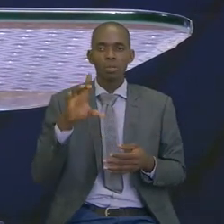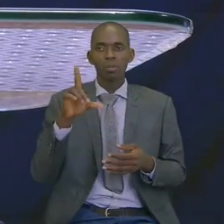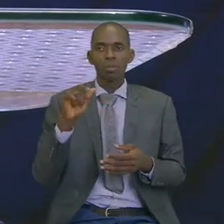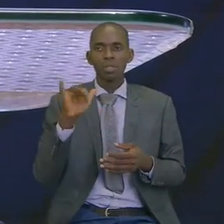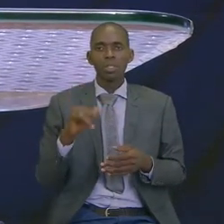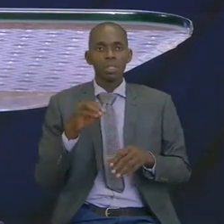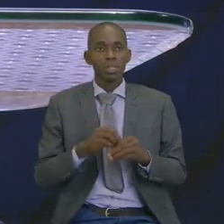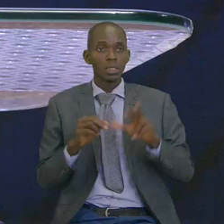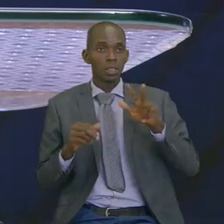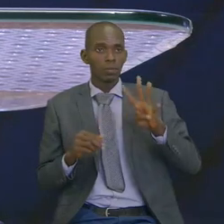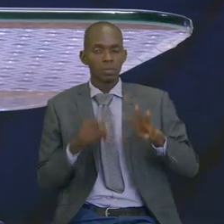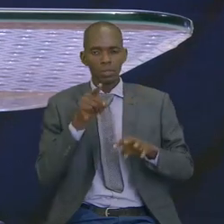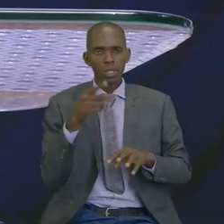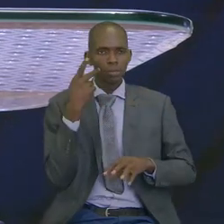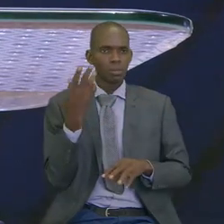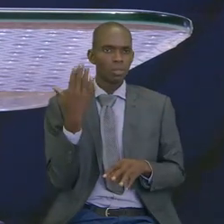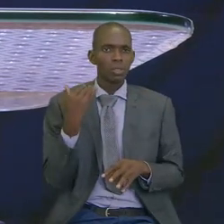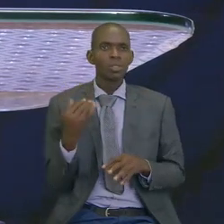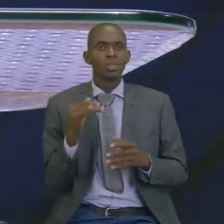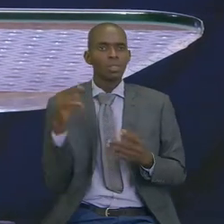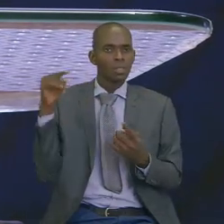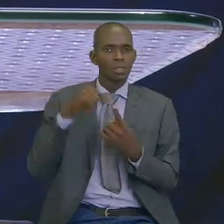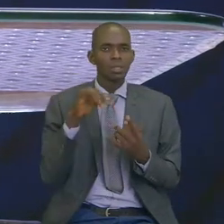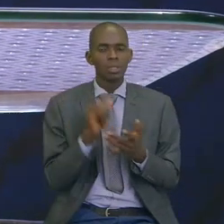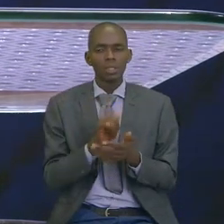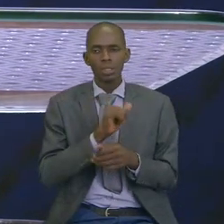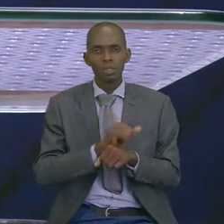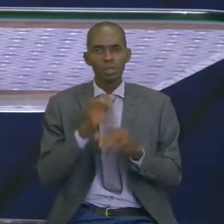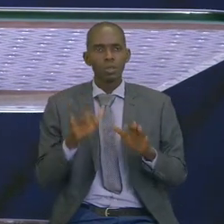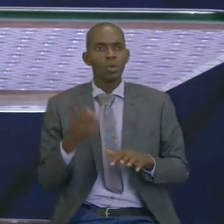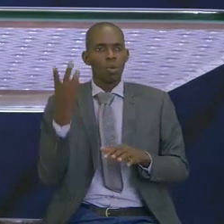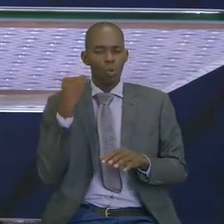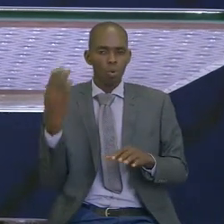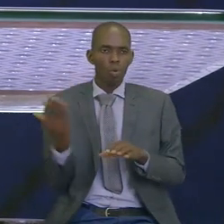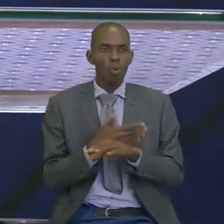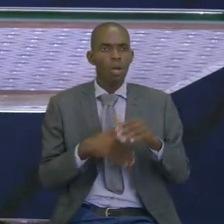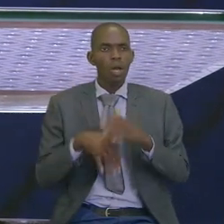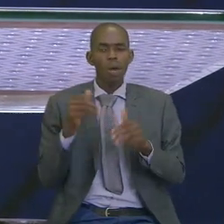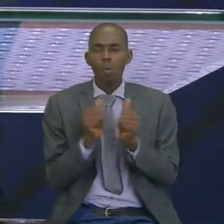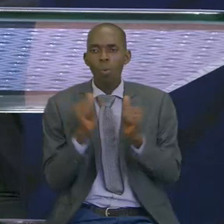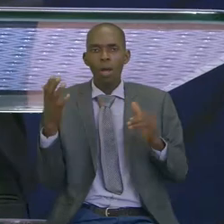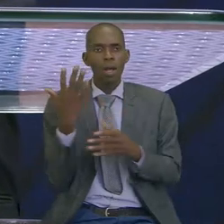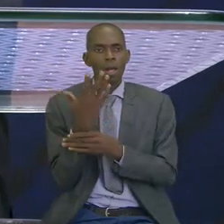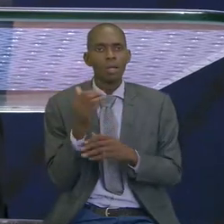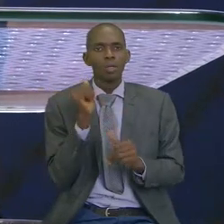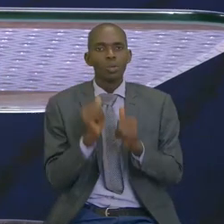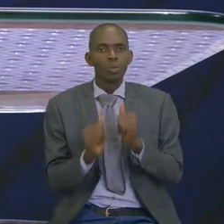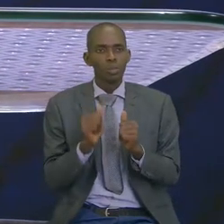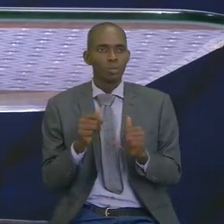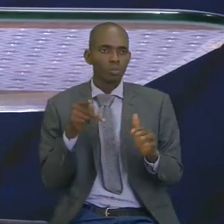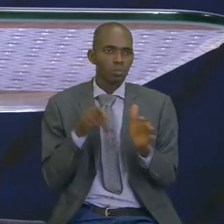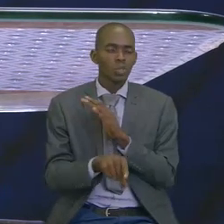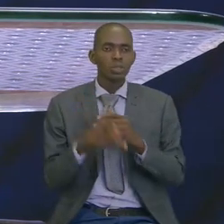In verse 34, thou sawest till that a stone was cut out without hands, which smote